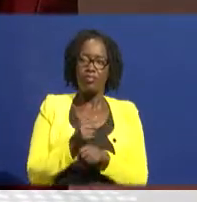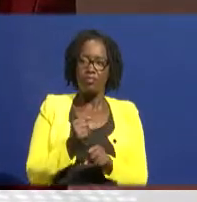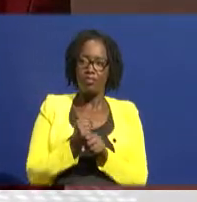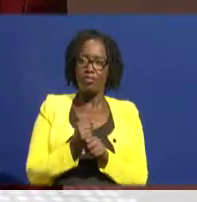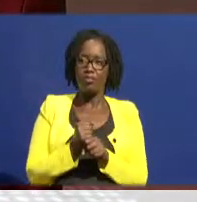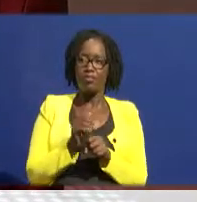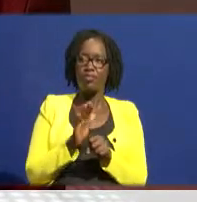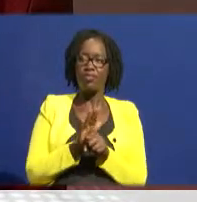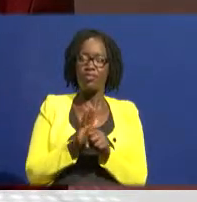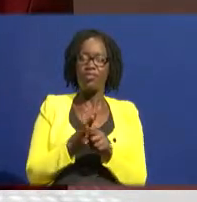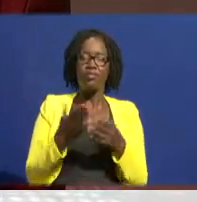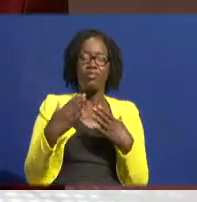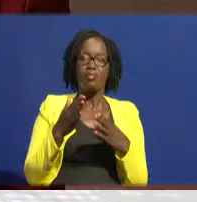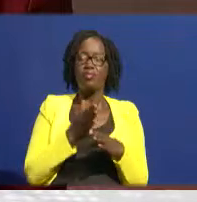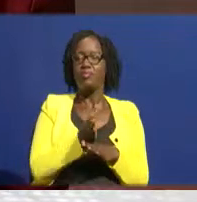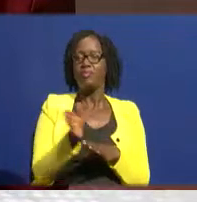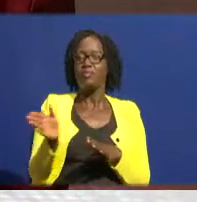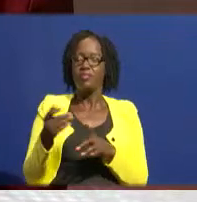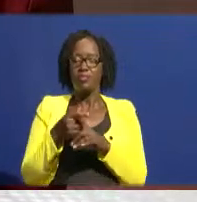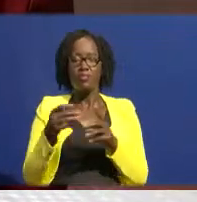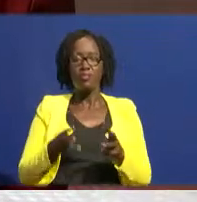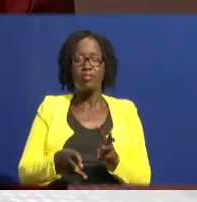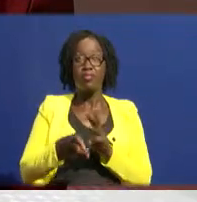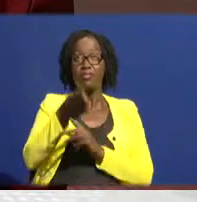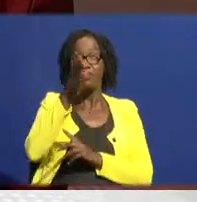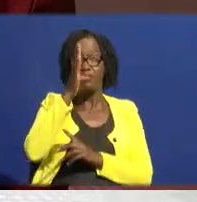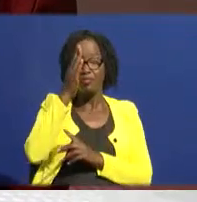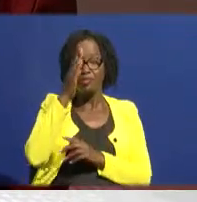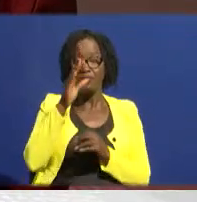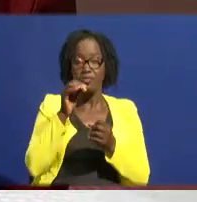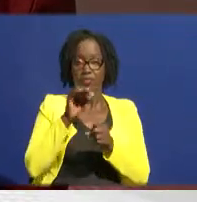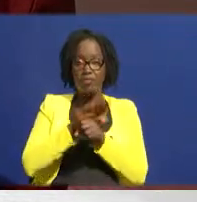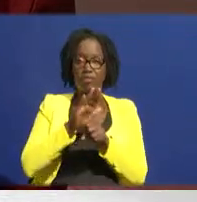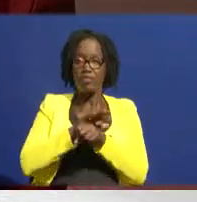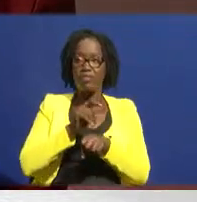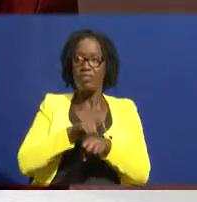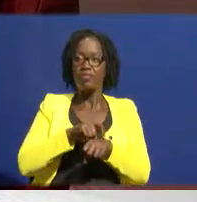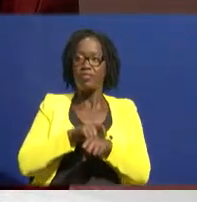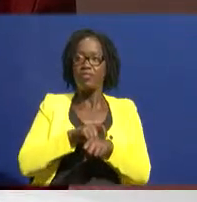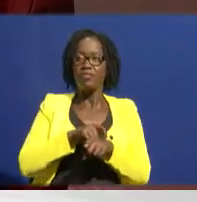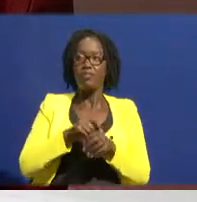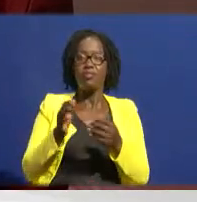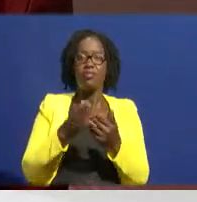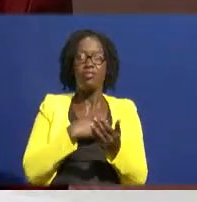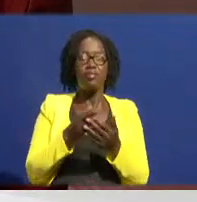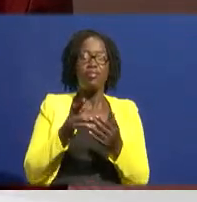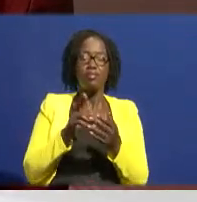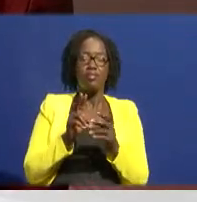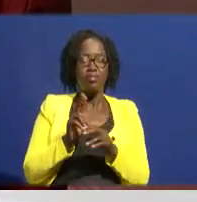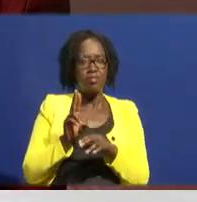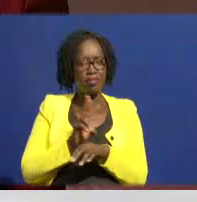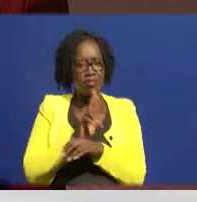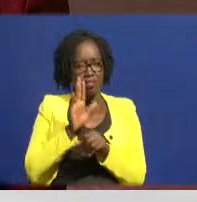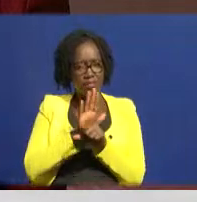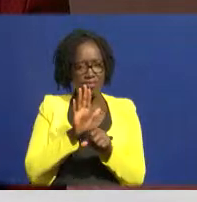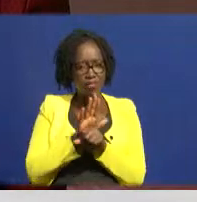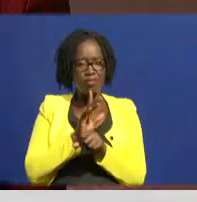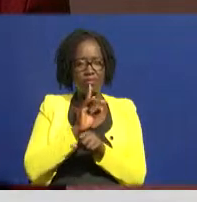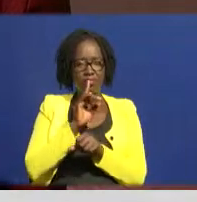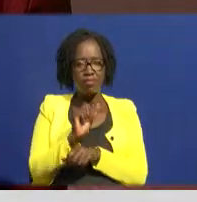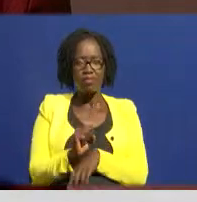lot of people deviating from the way of God. Because the much time they spend, they are molded to whatever they spend time with. And so we find